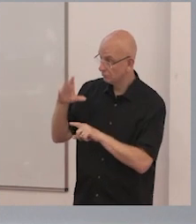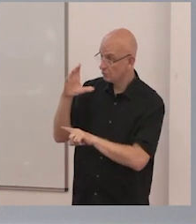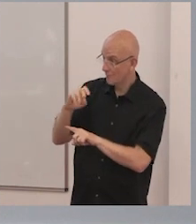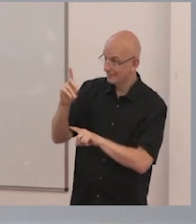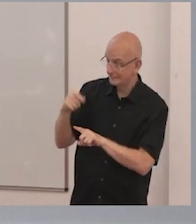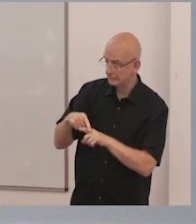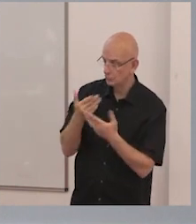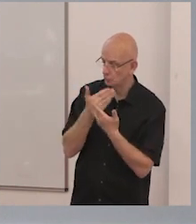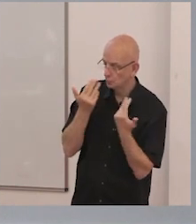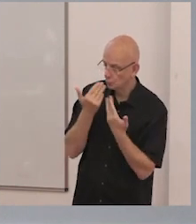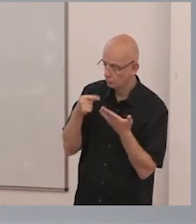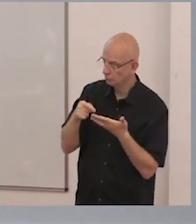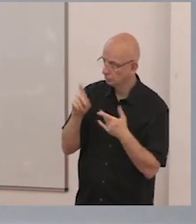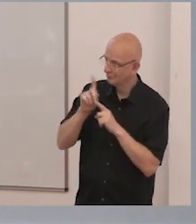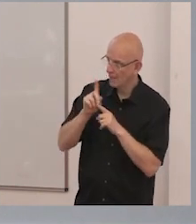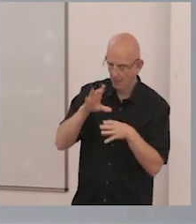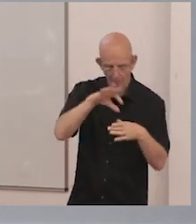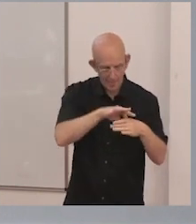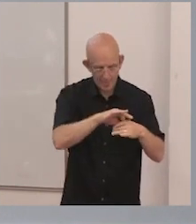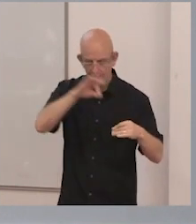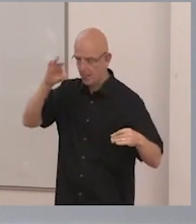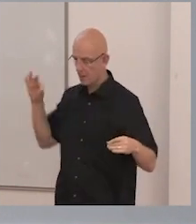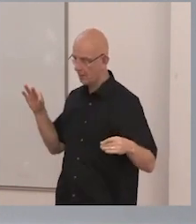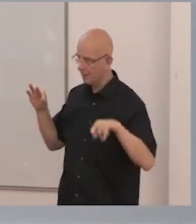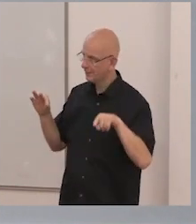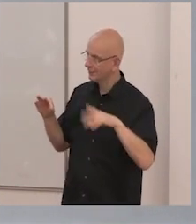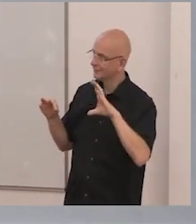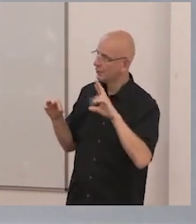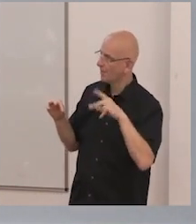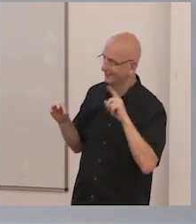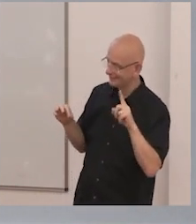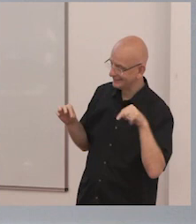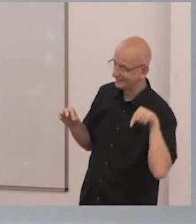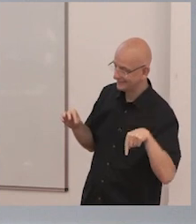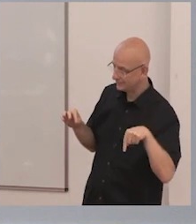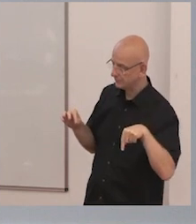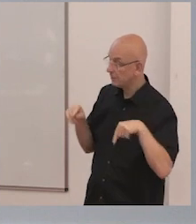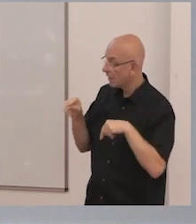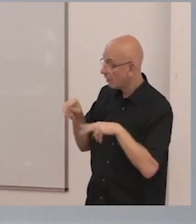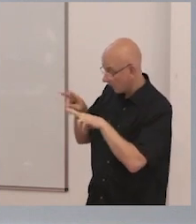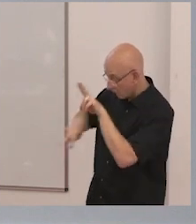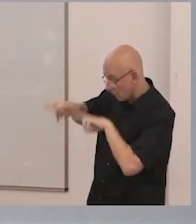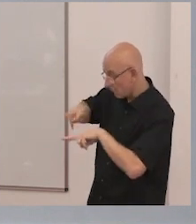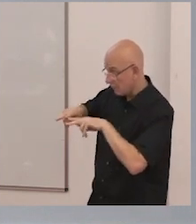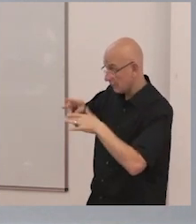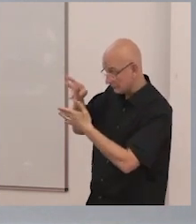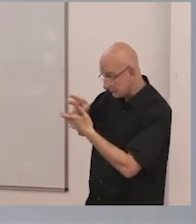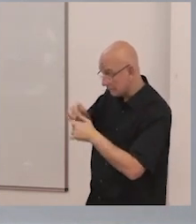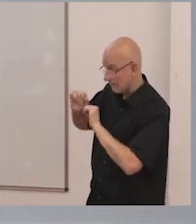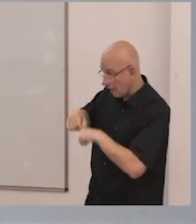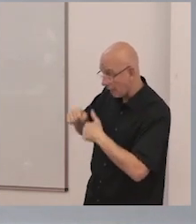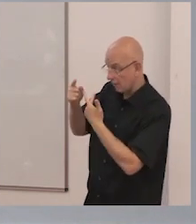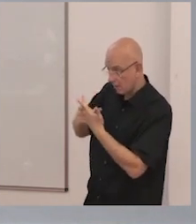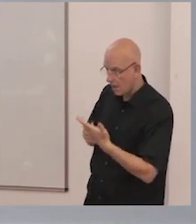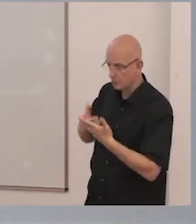a presumption of capacity. That's really, really important. And the other important aspect is the